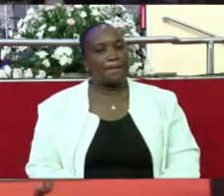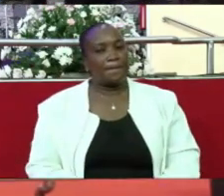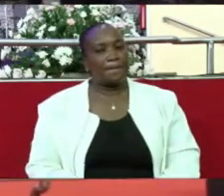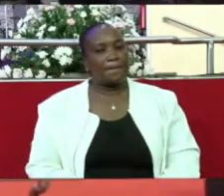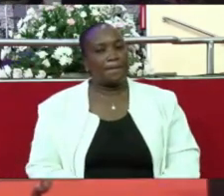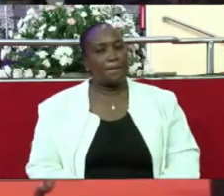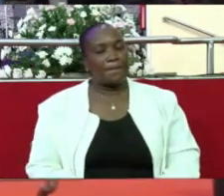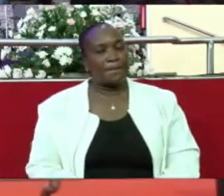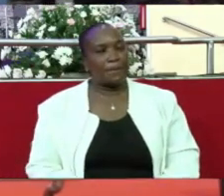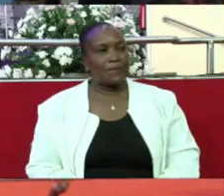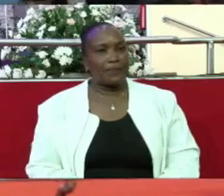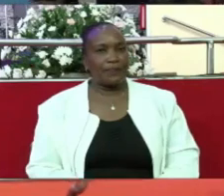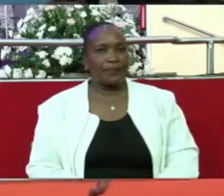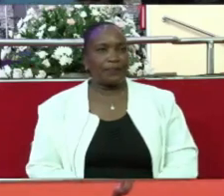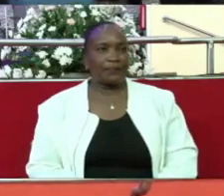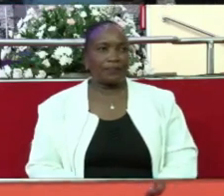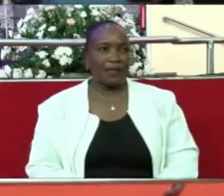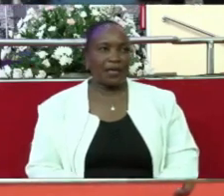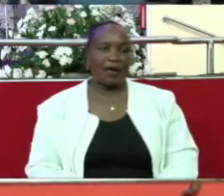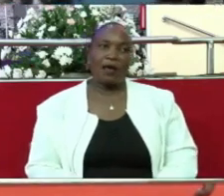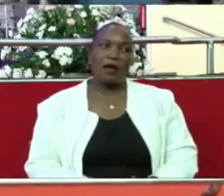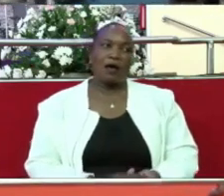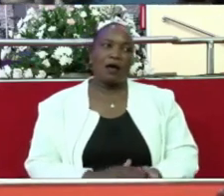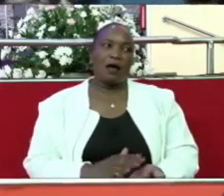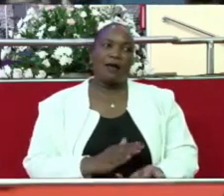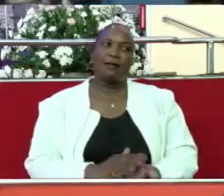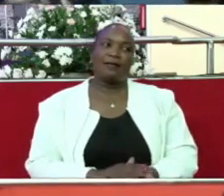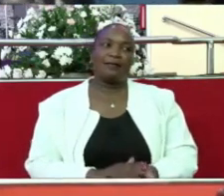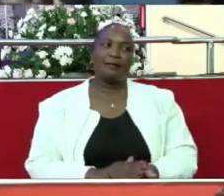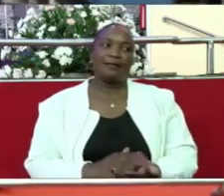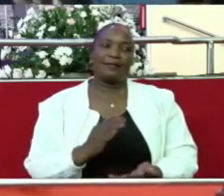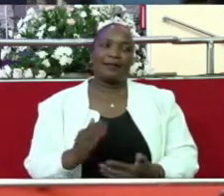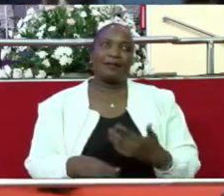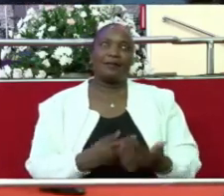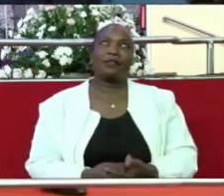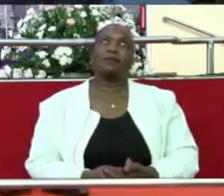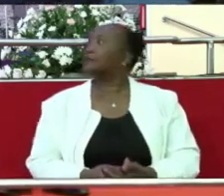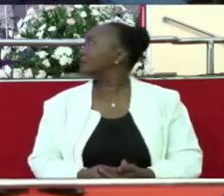mimi ni Mkristo muumini. That many a times, wakati mwingi, when I feel lonely,